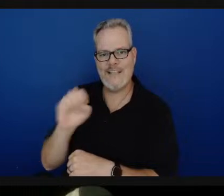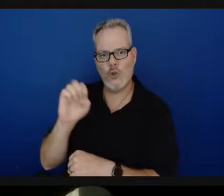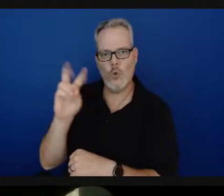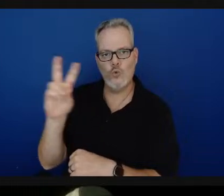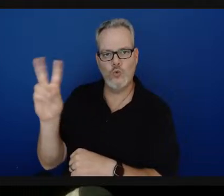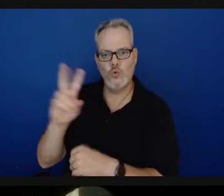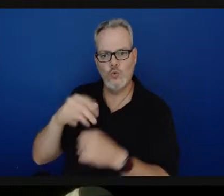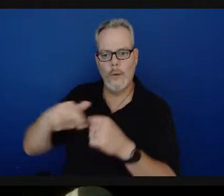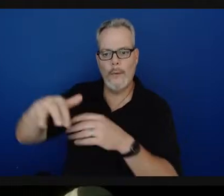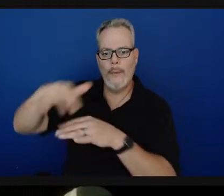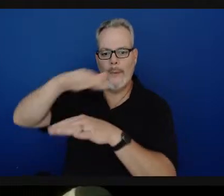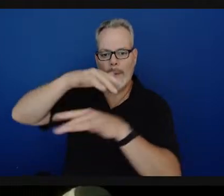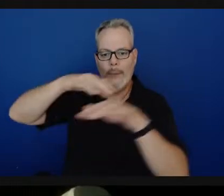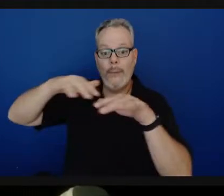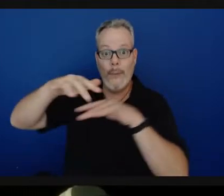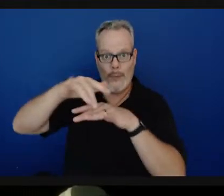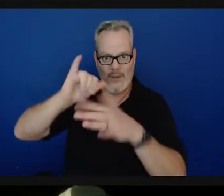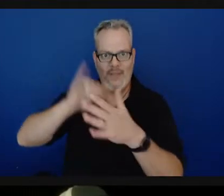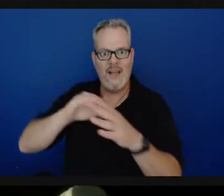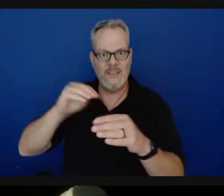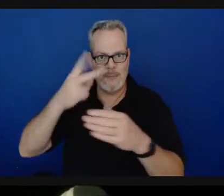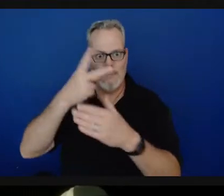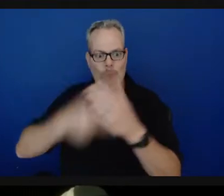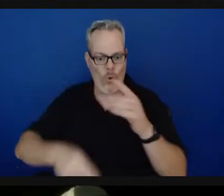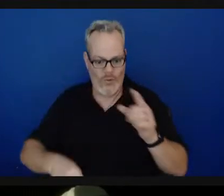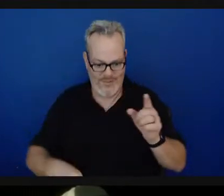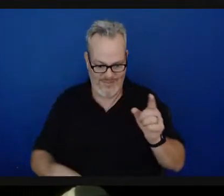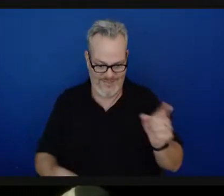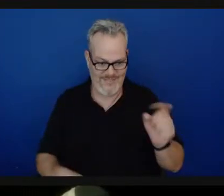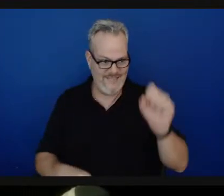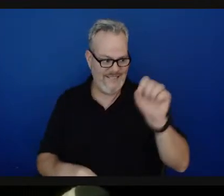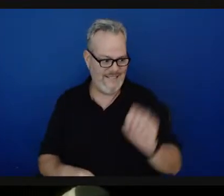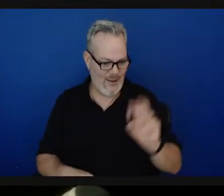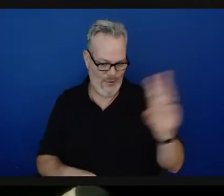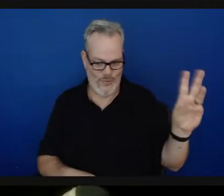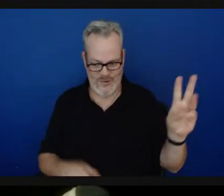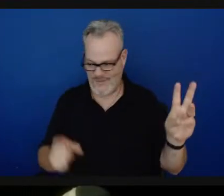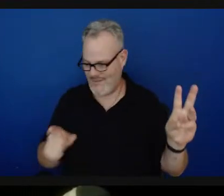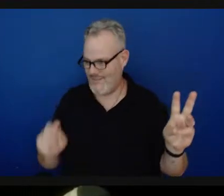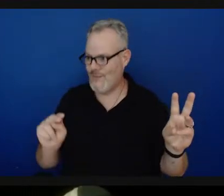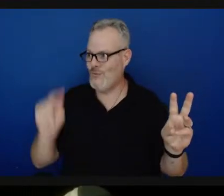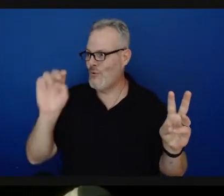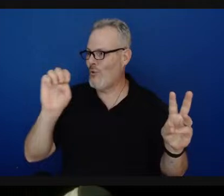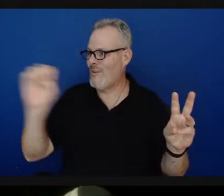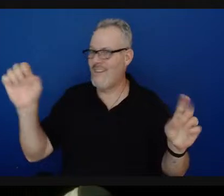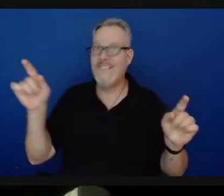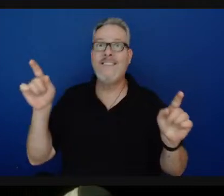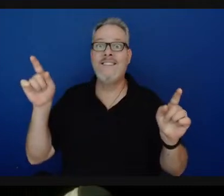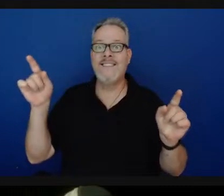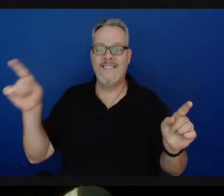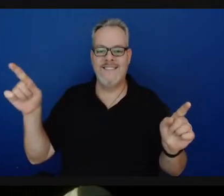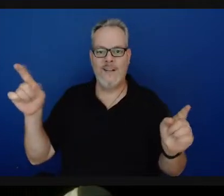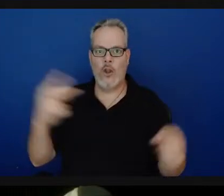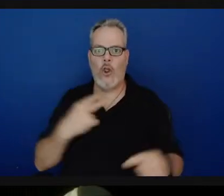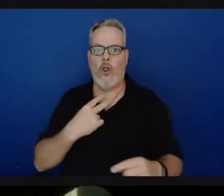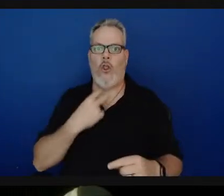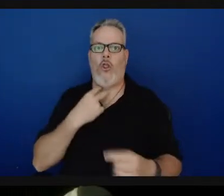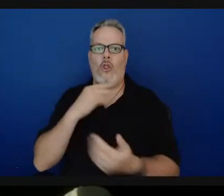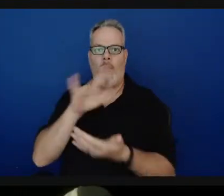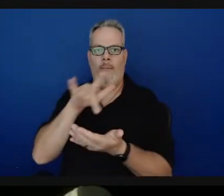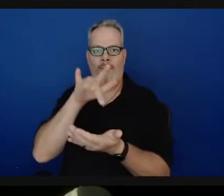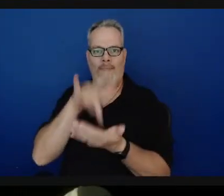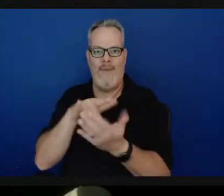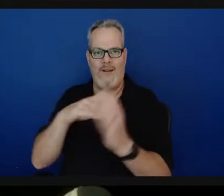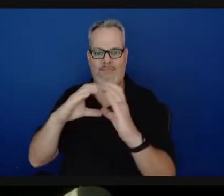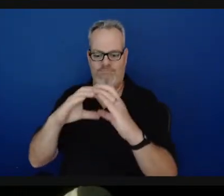that's blowing both to our southwest and to our northeast and getting caught in this low pressure gyre right up here, which is interesting. That's